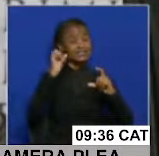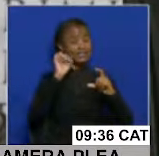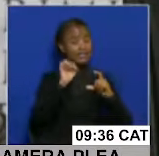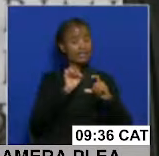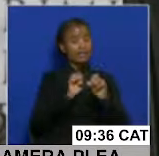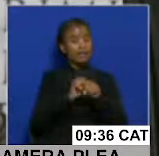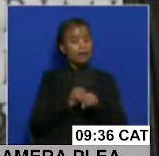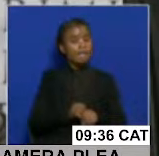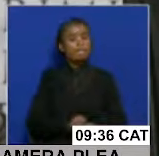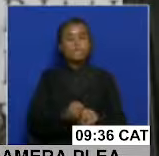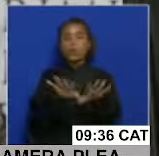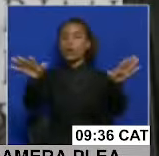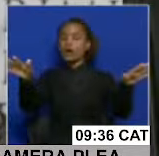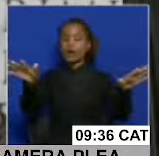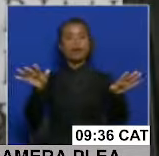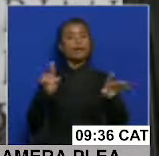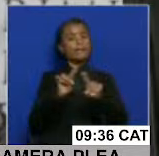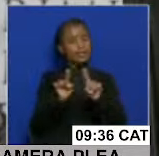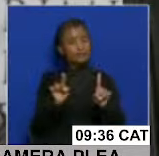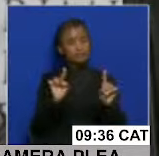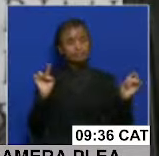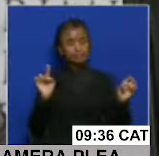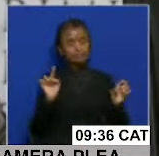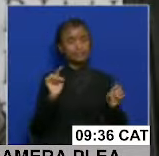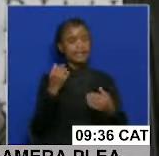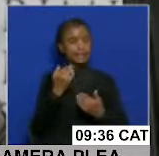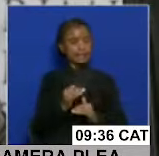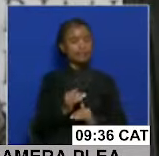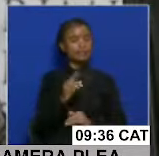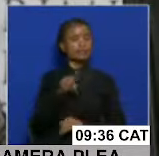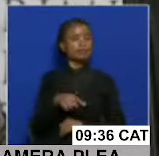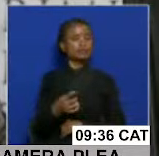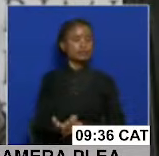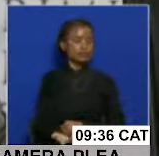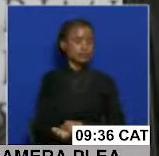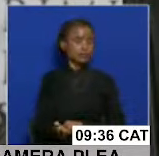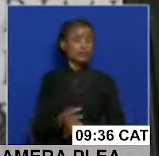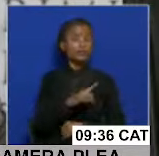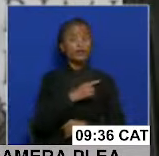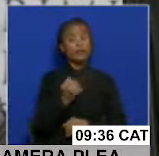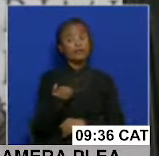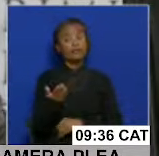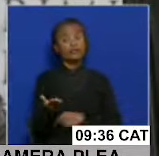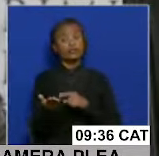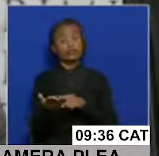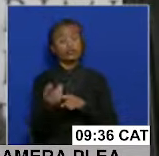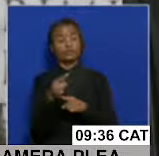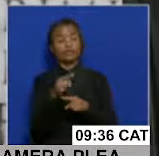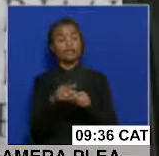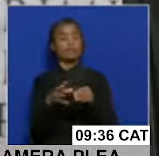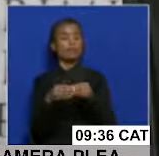is standard, this application was served on the press, members of the press, and